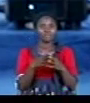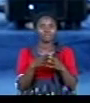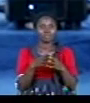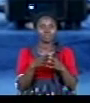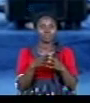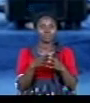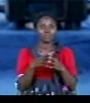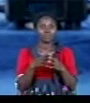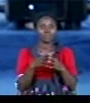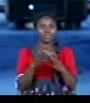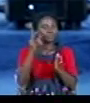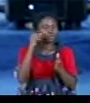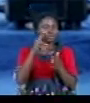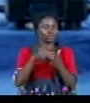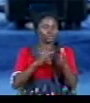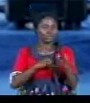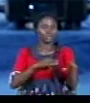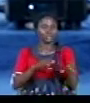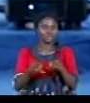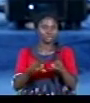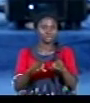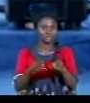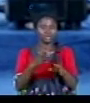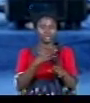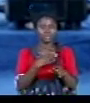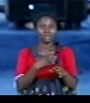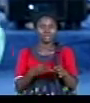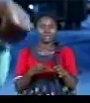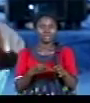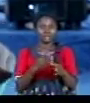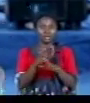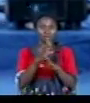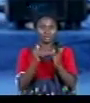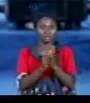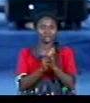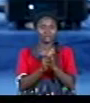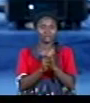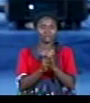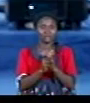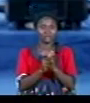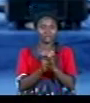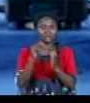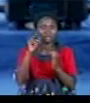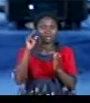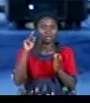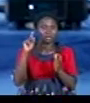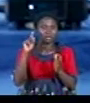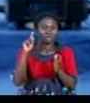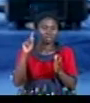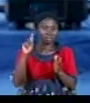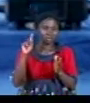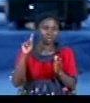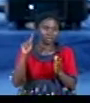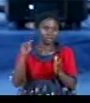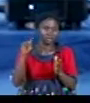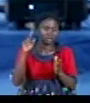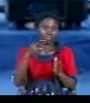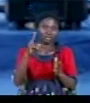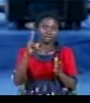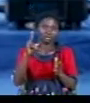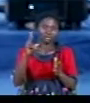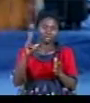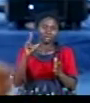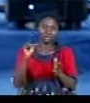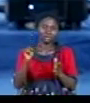what I did exactly. And after that Thursday, the second Friday, I wore my shoe throughout without any pain.